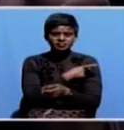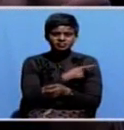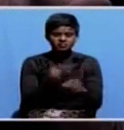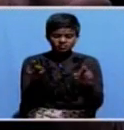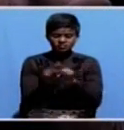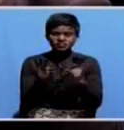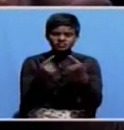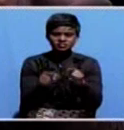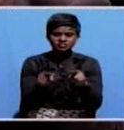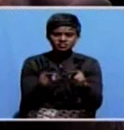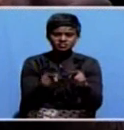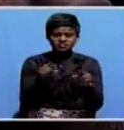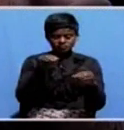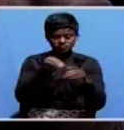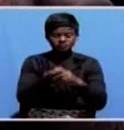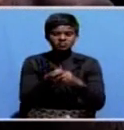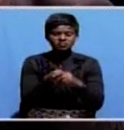done in